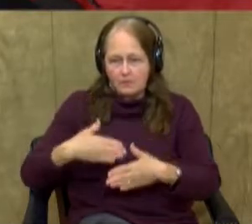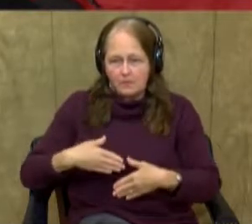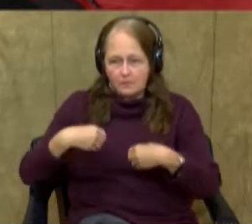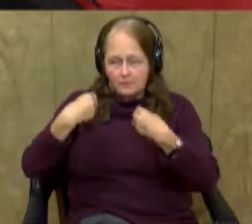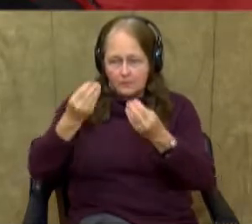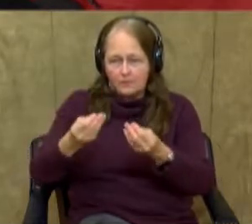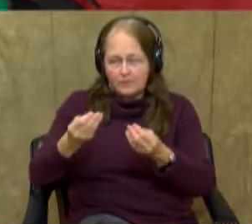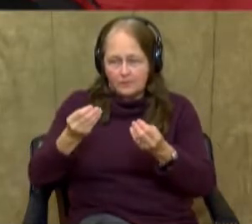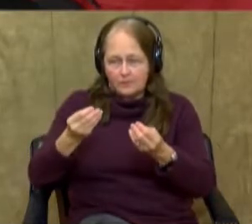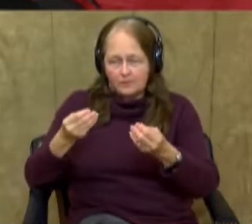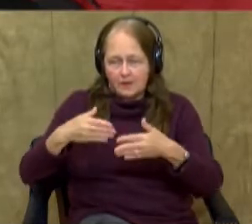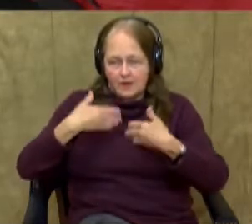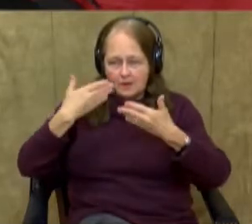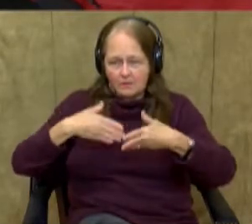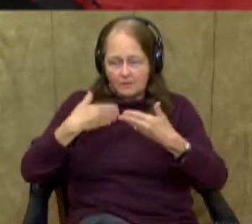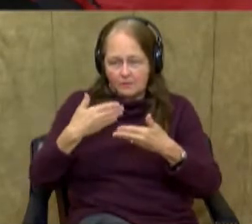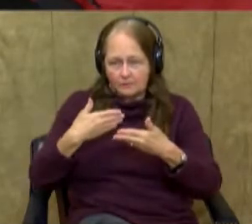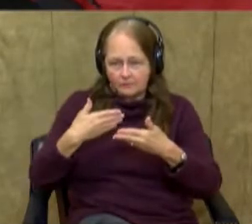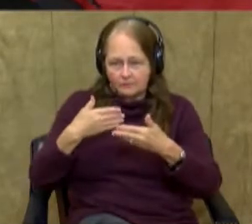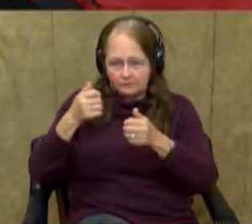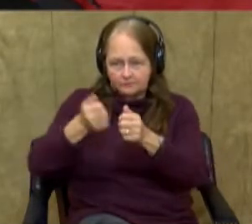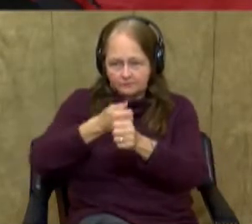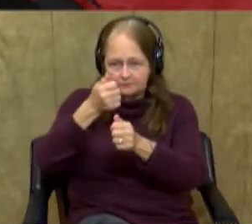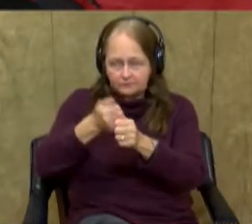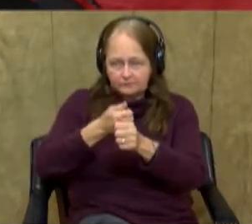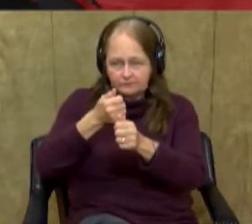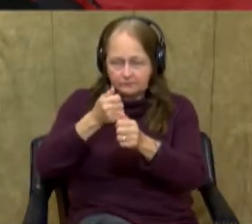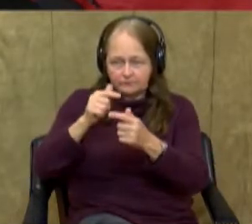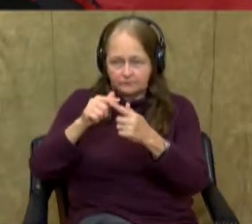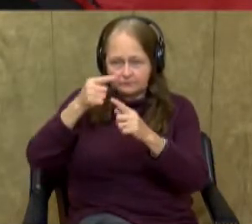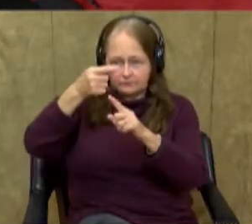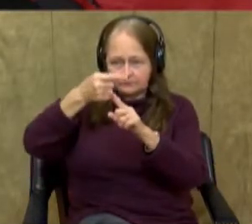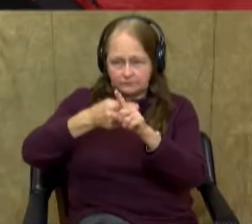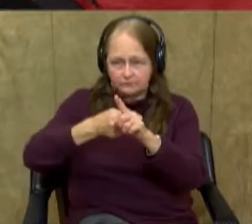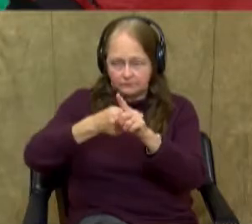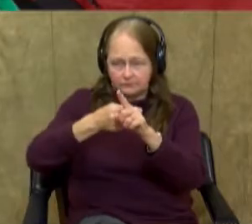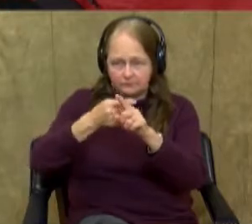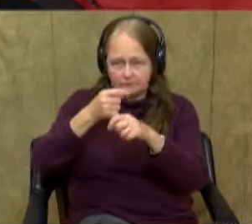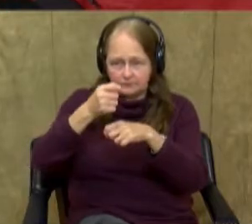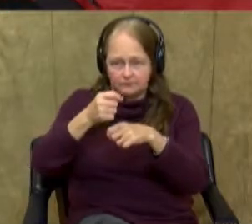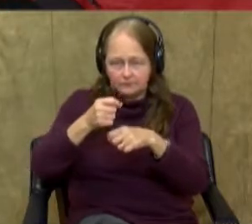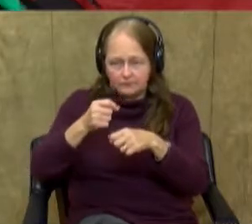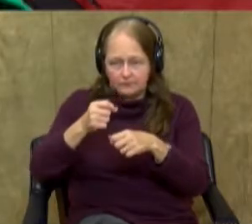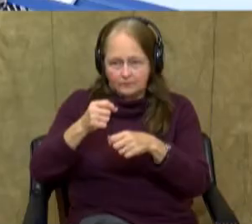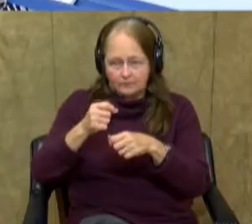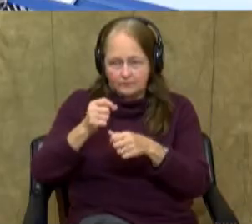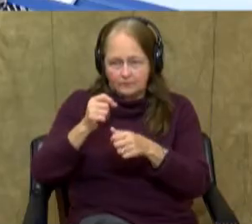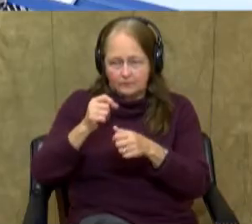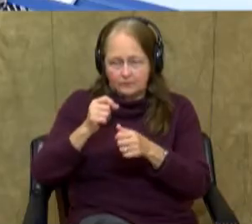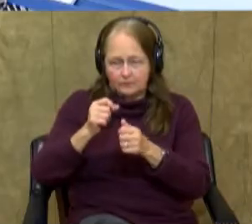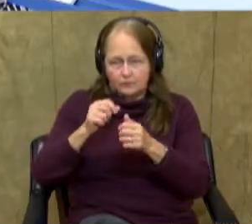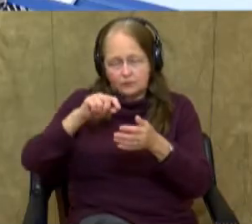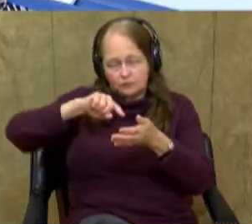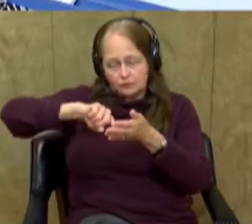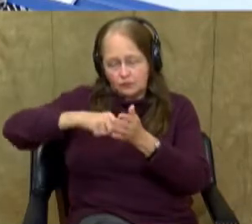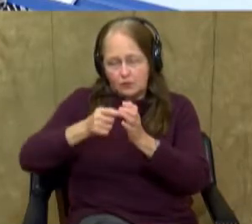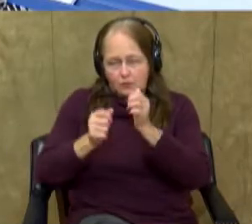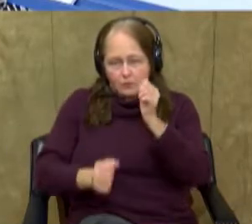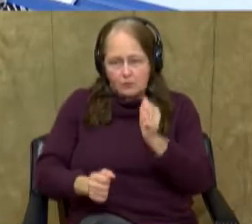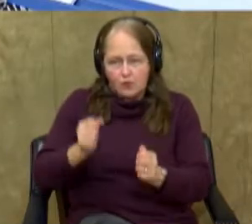a cheer. Follow me and say the 12 months of the year. We're going to start marching. Here we